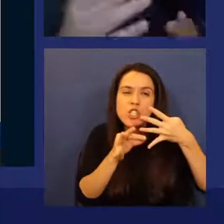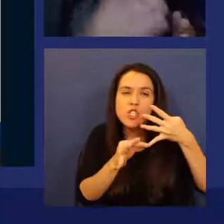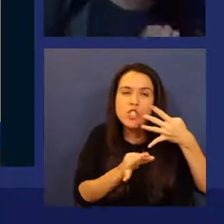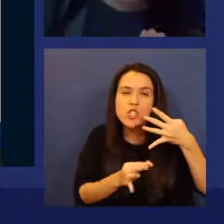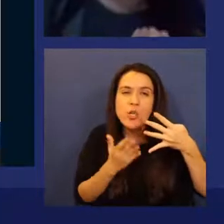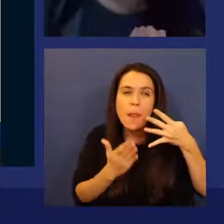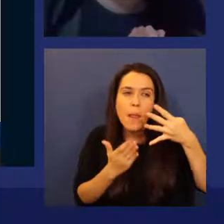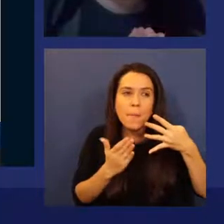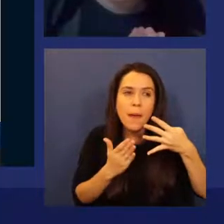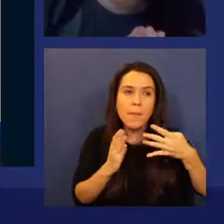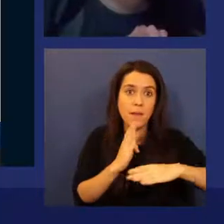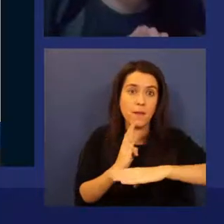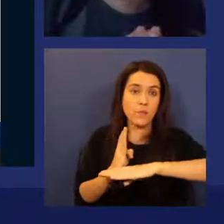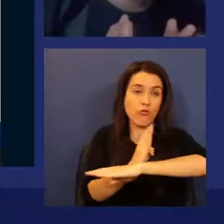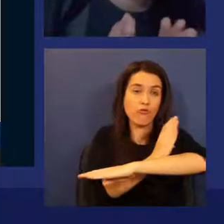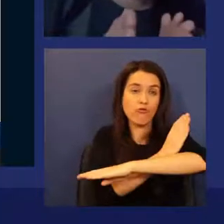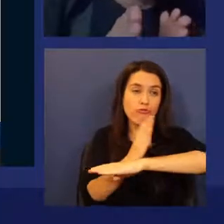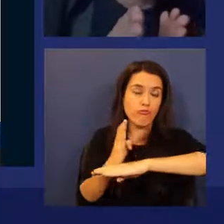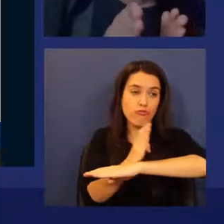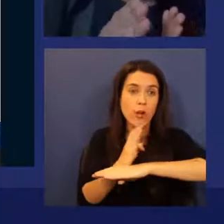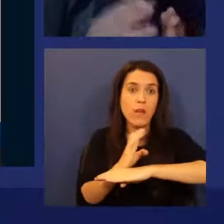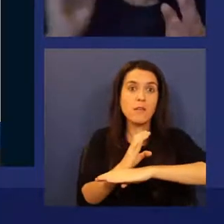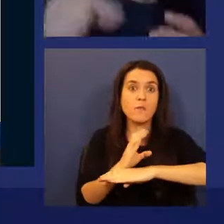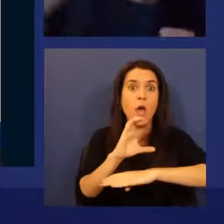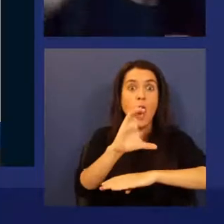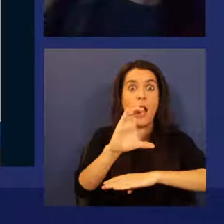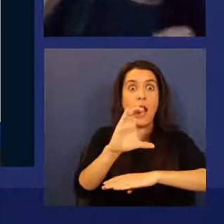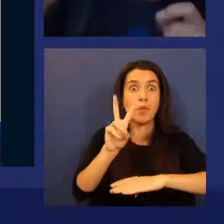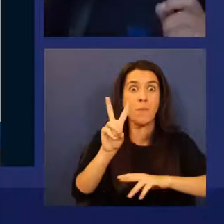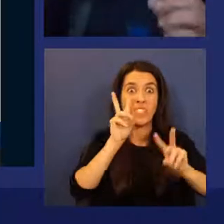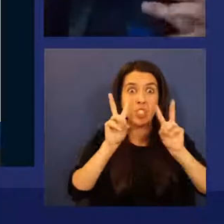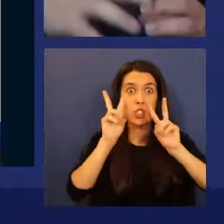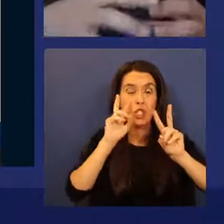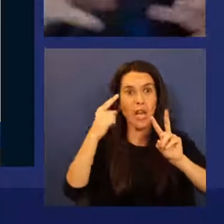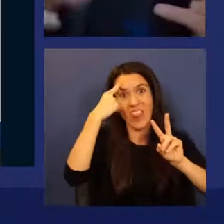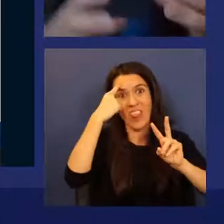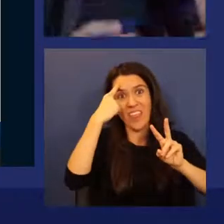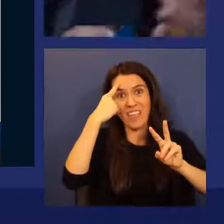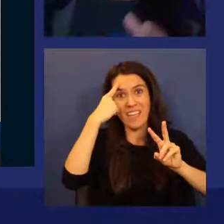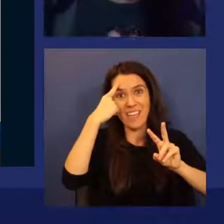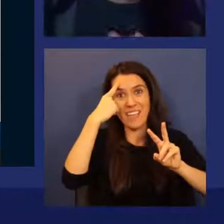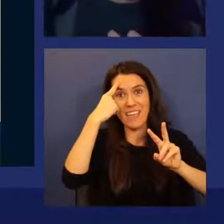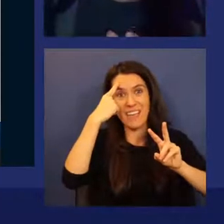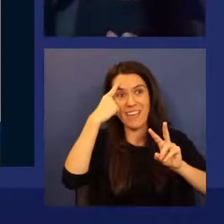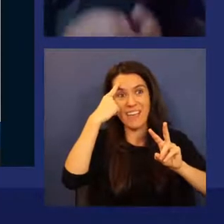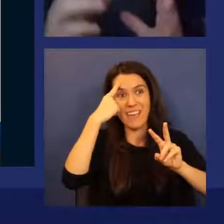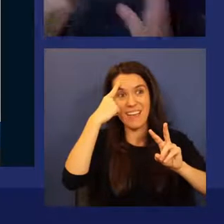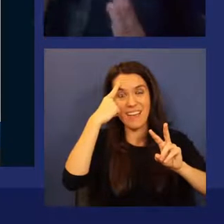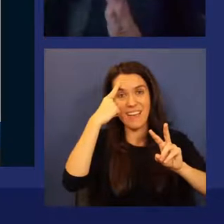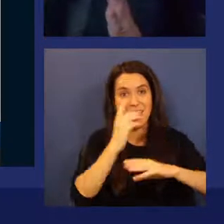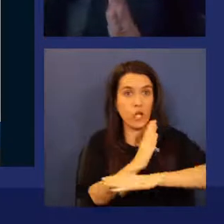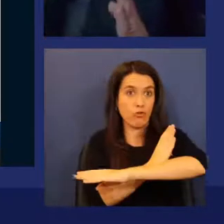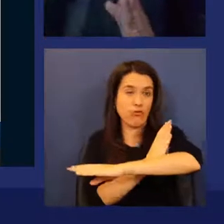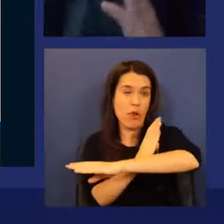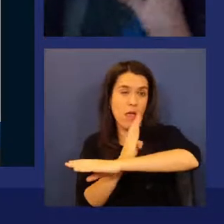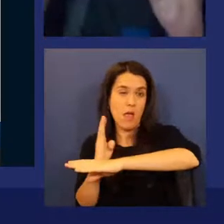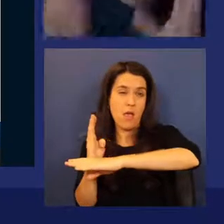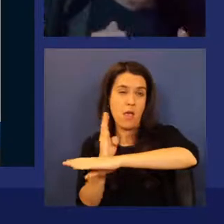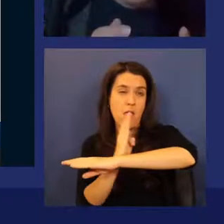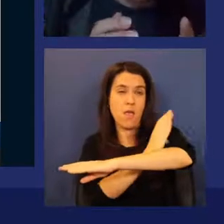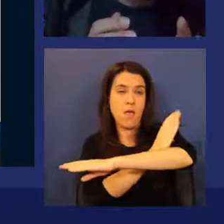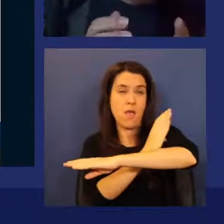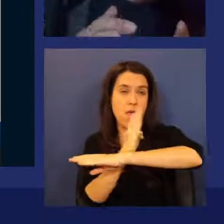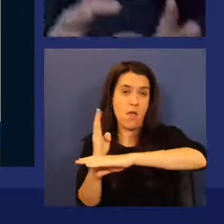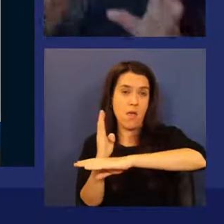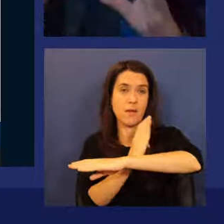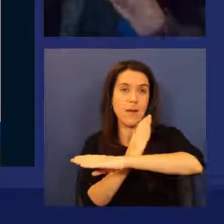you provide, especially in custom vision, it's kind of easy to think about. If you're thinking about the gradients of this image, I might have one that is